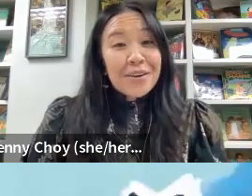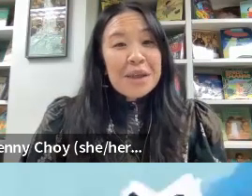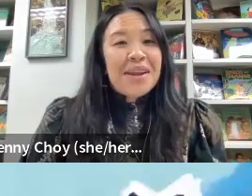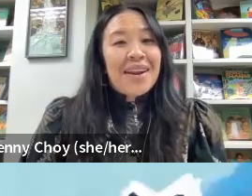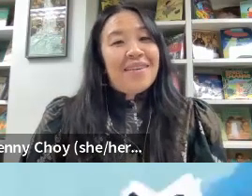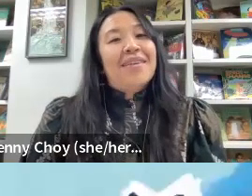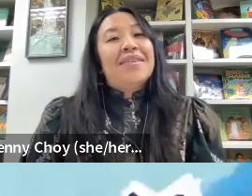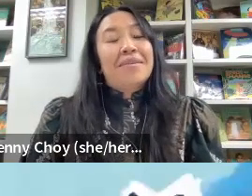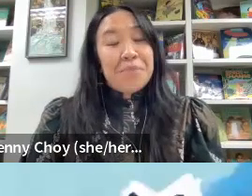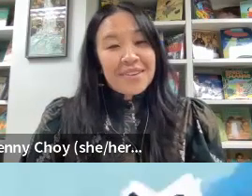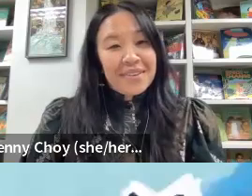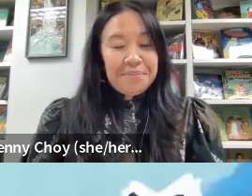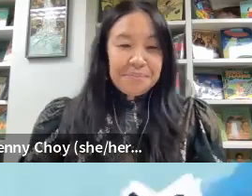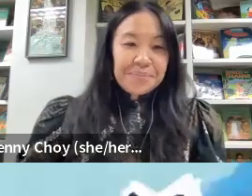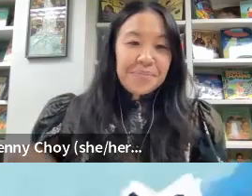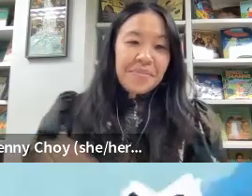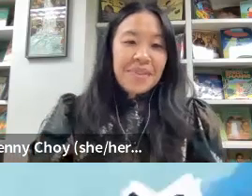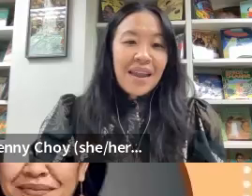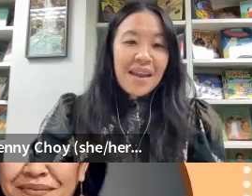on Instagram at henakhanbooks.